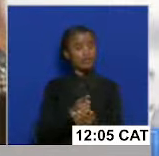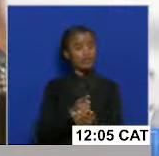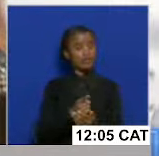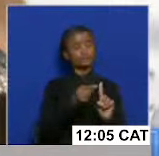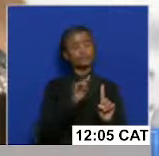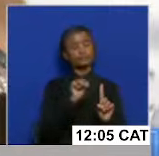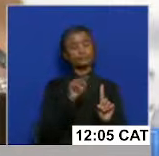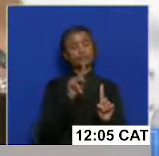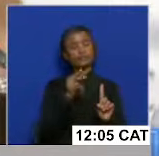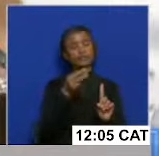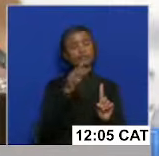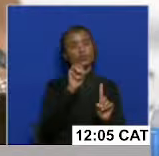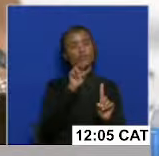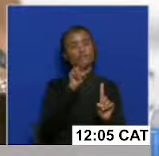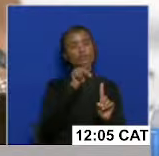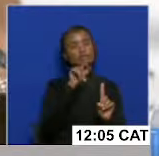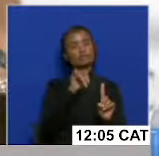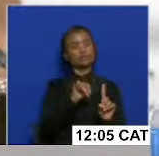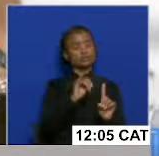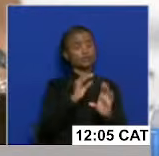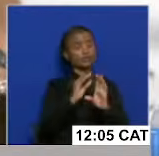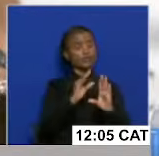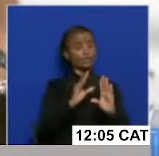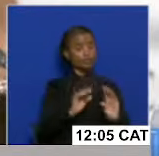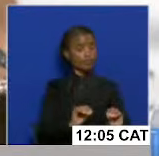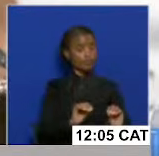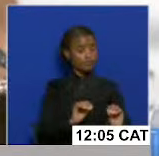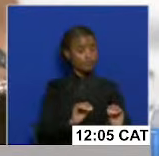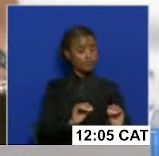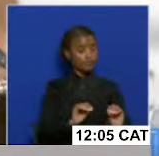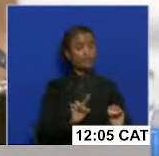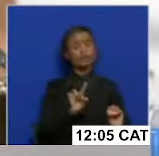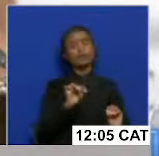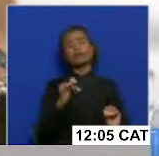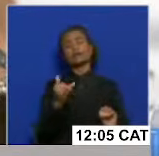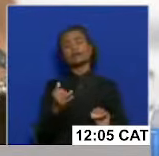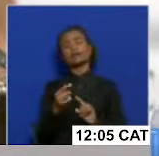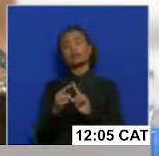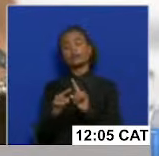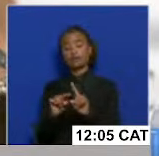Since that meeting at the car wash, have you spoken to him?